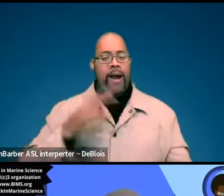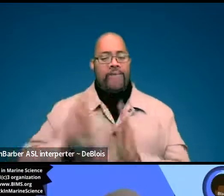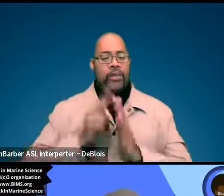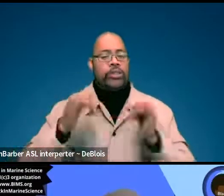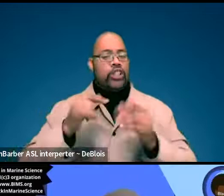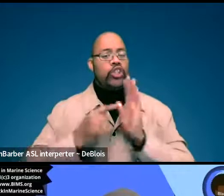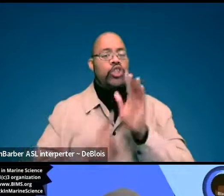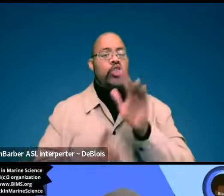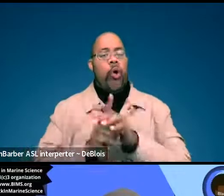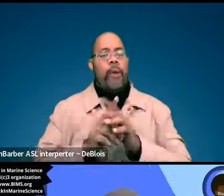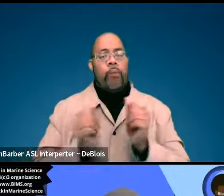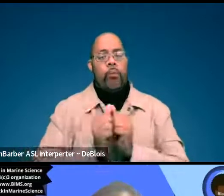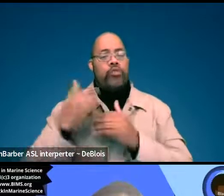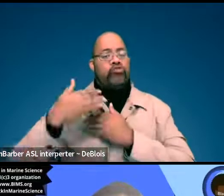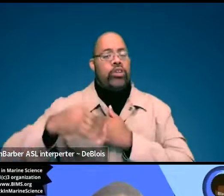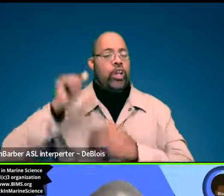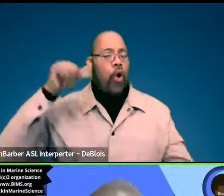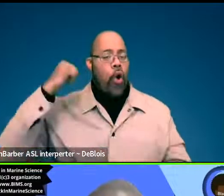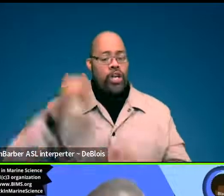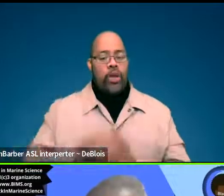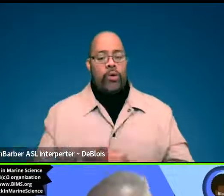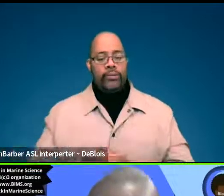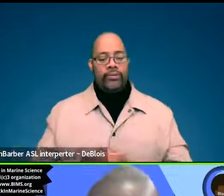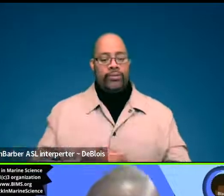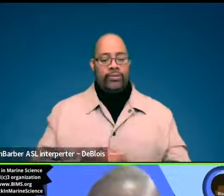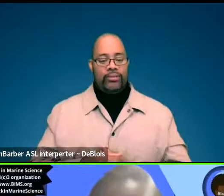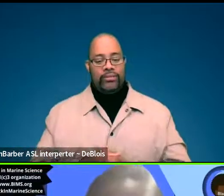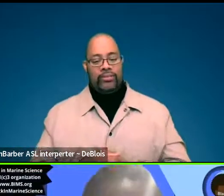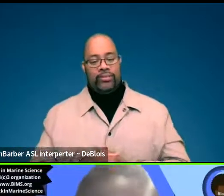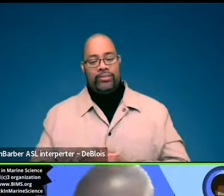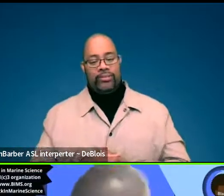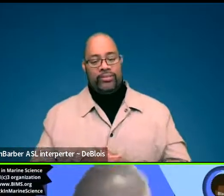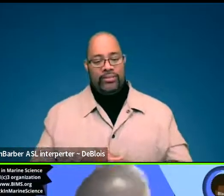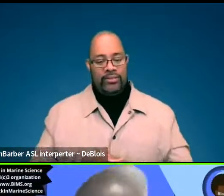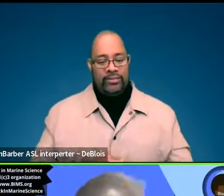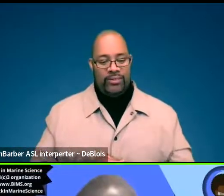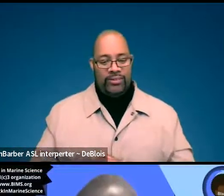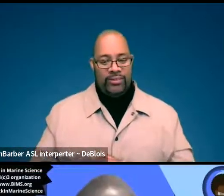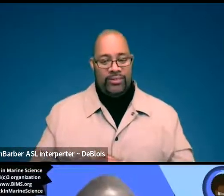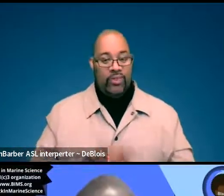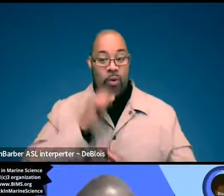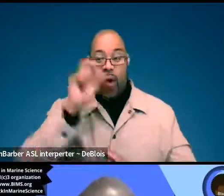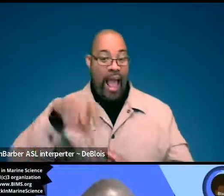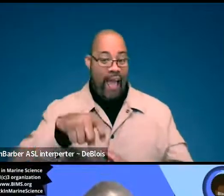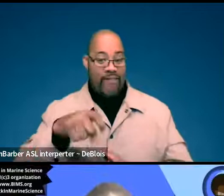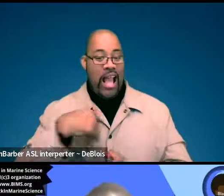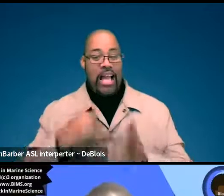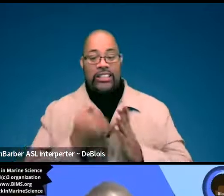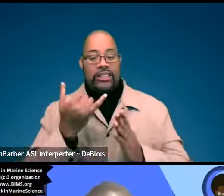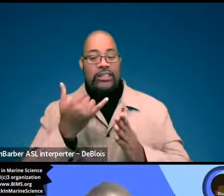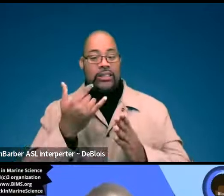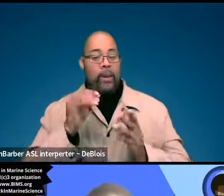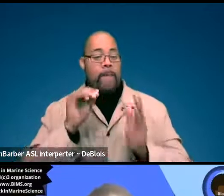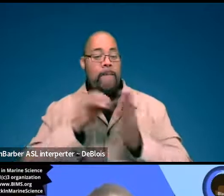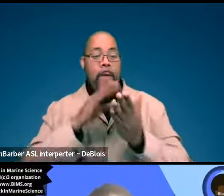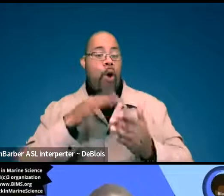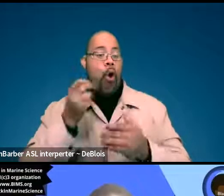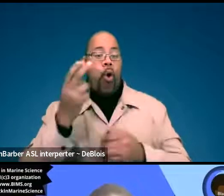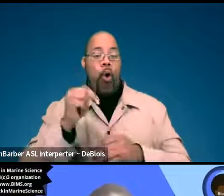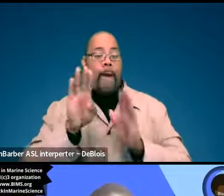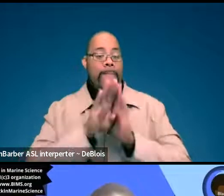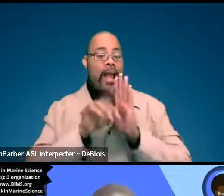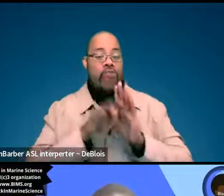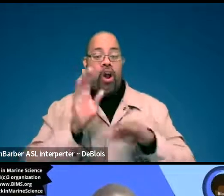still show up with the trending audio. So yeah, you don't have to, like, I just put my own background music